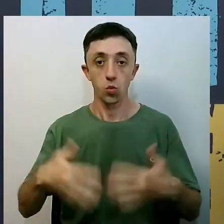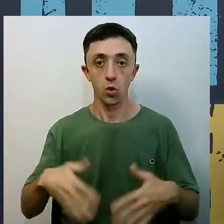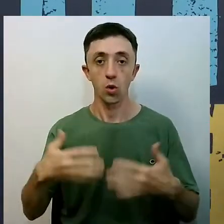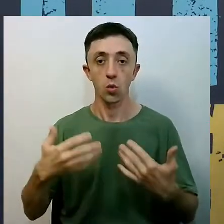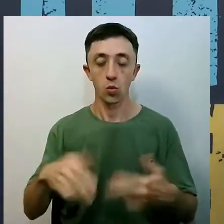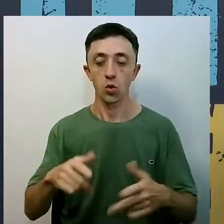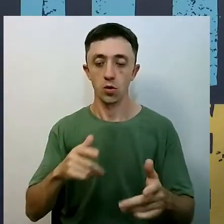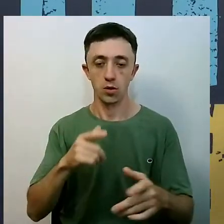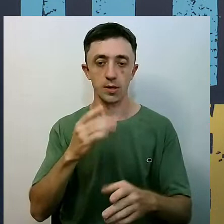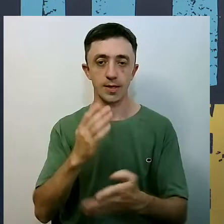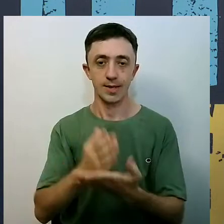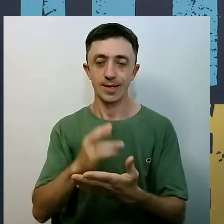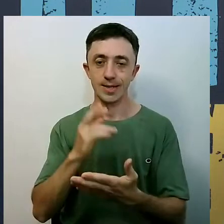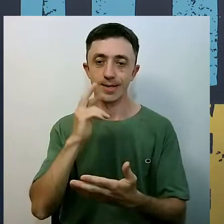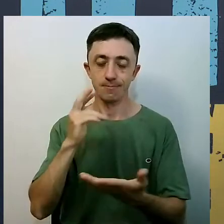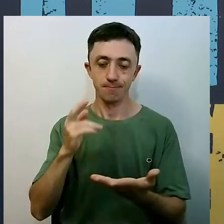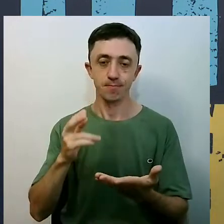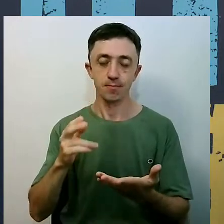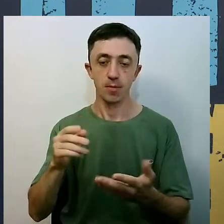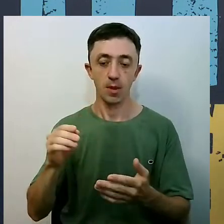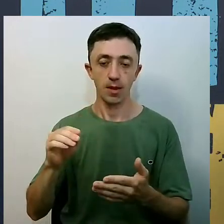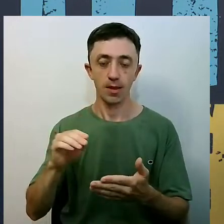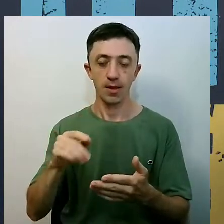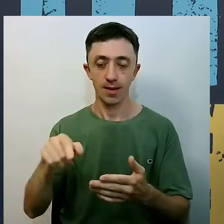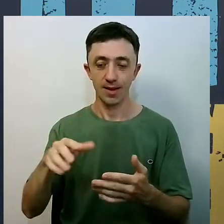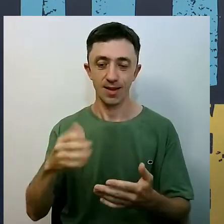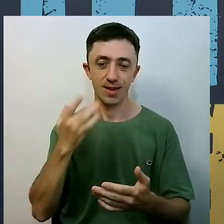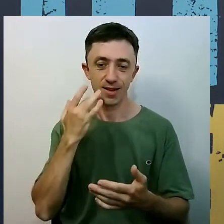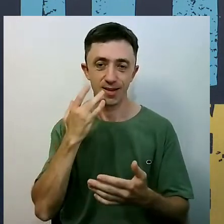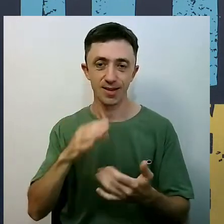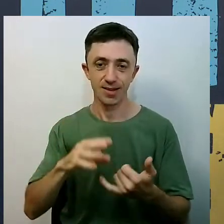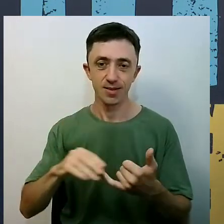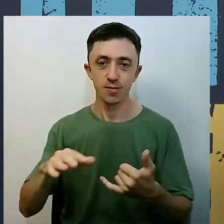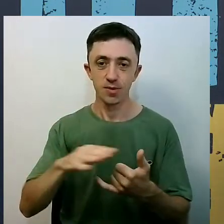already there, before the development of the plan,